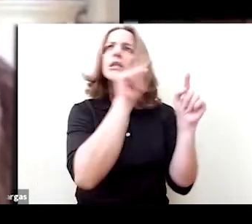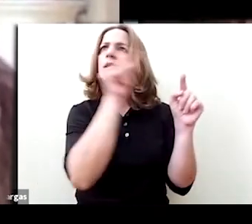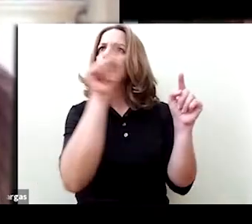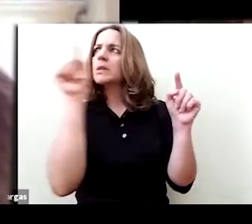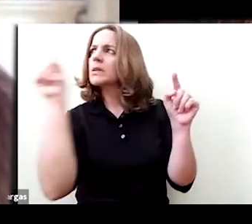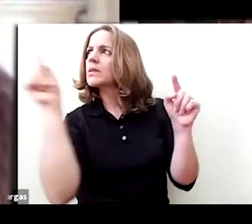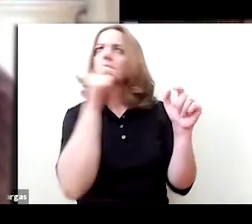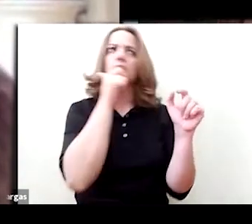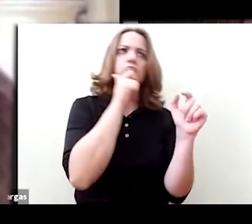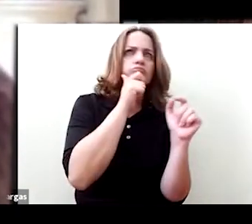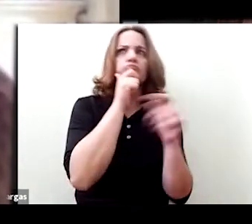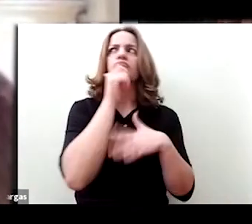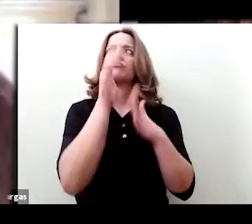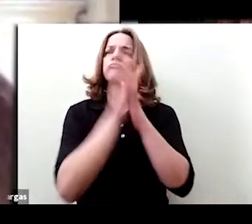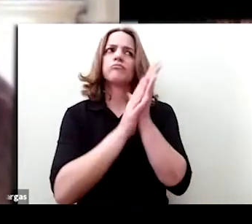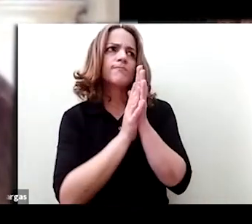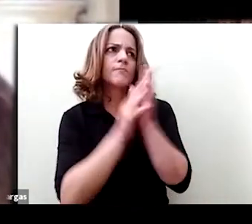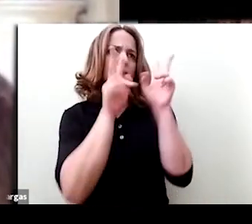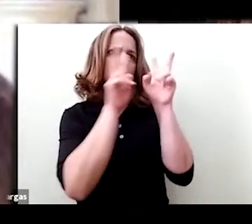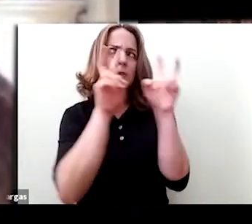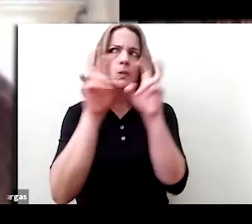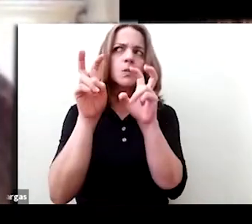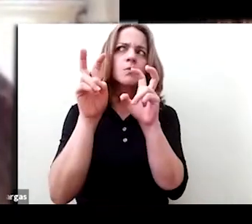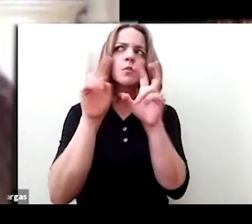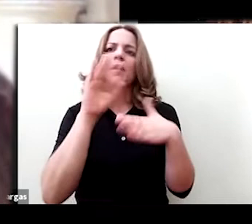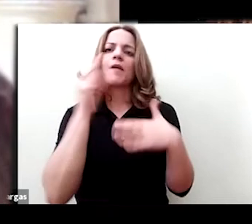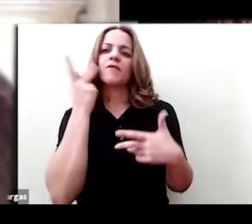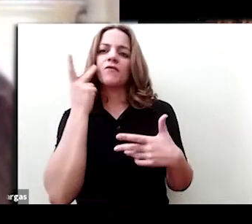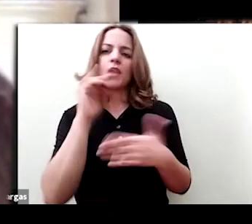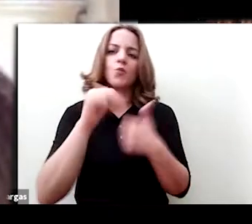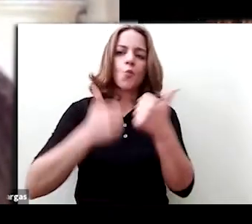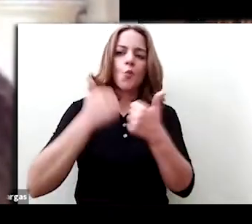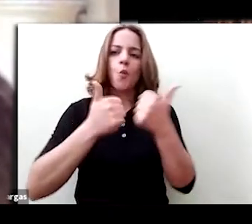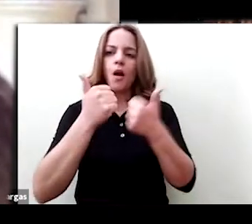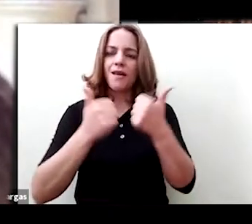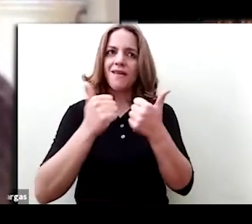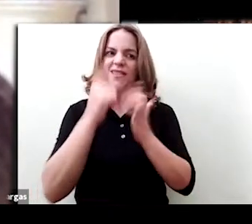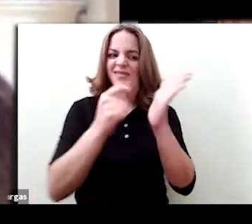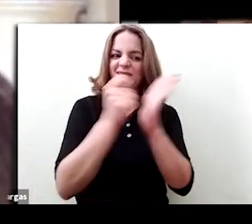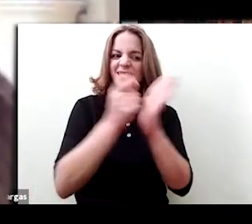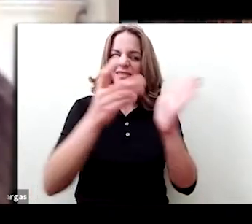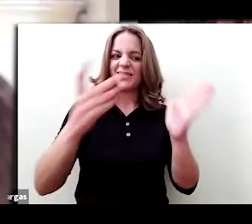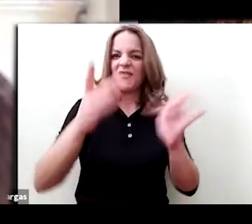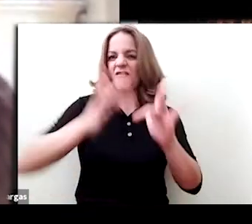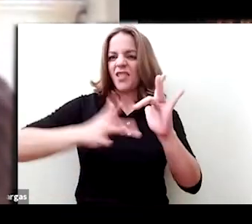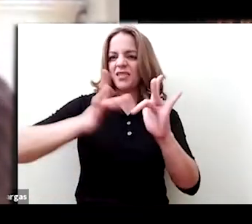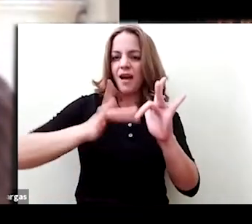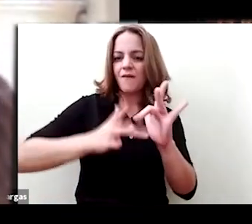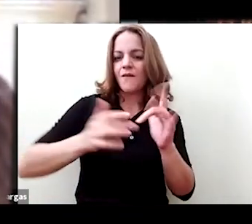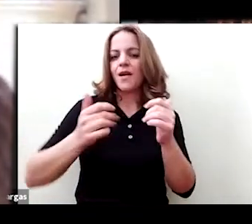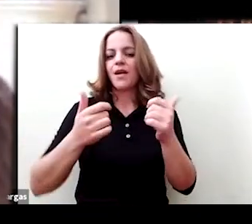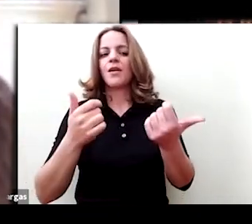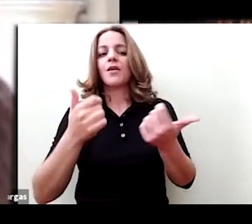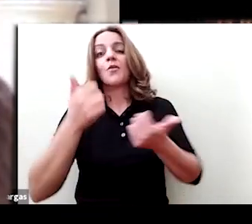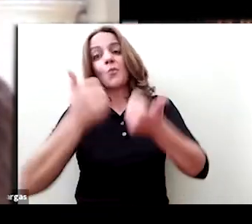how many episodes aired in each season and then which ones we were missing. And then I kind of enlisted, there's a group